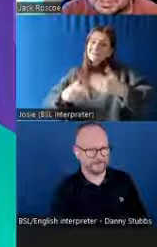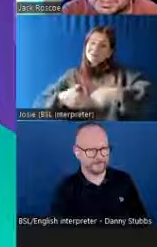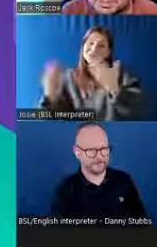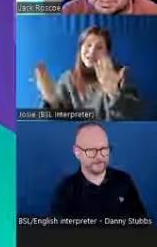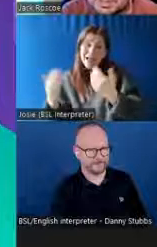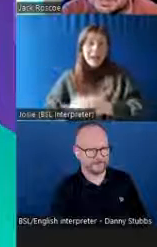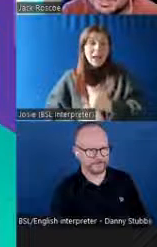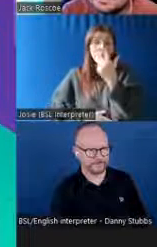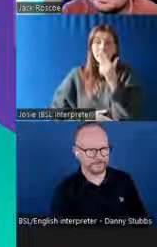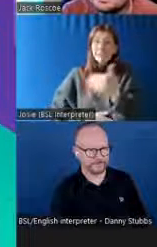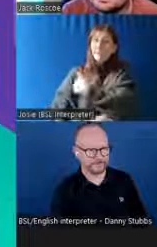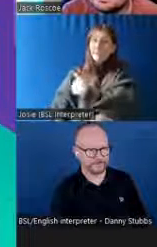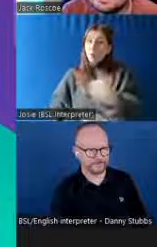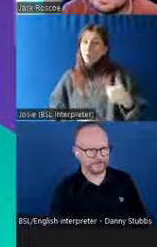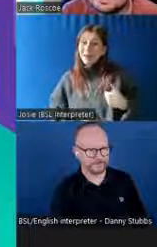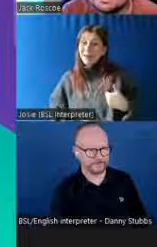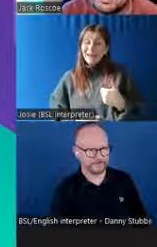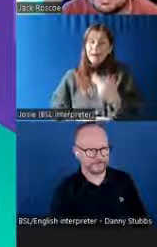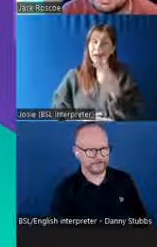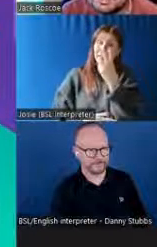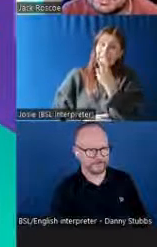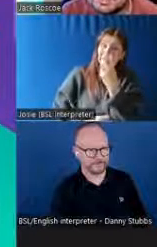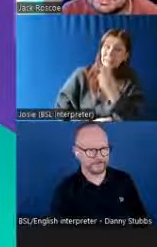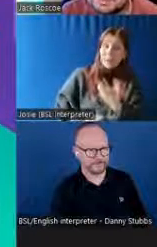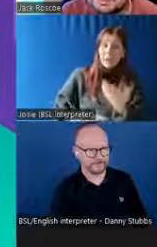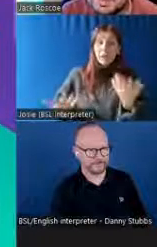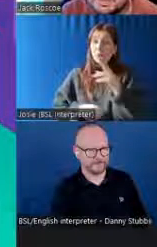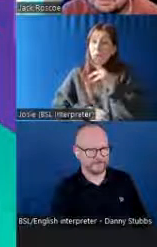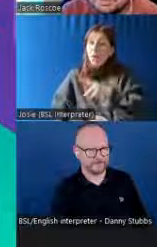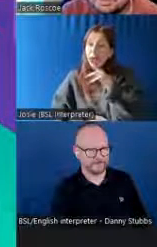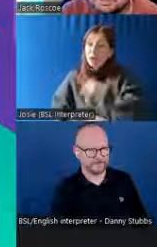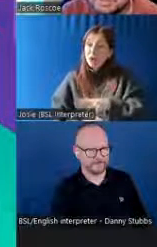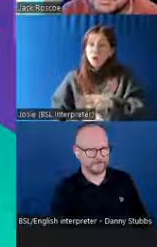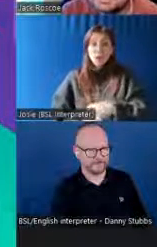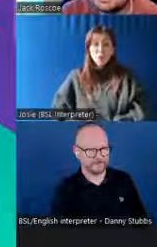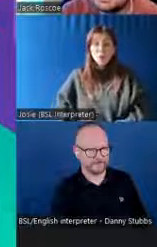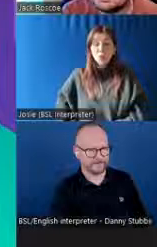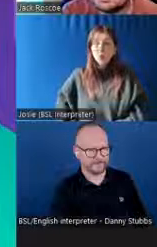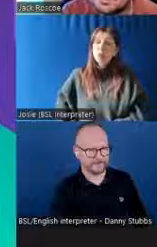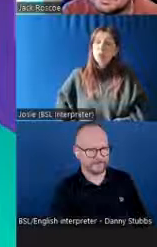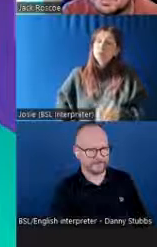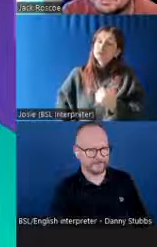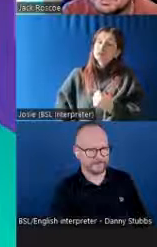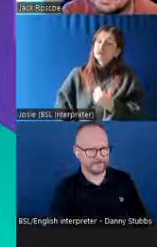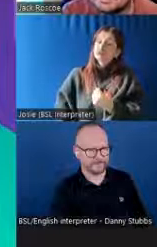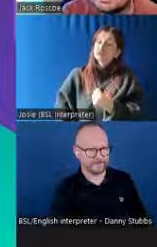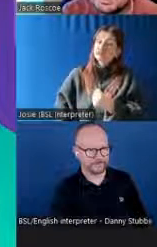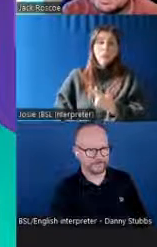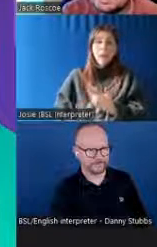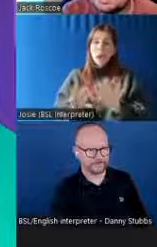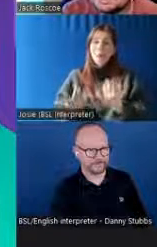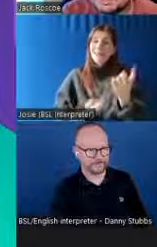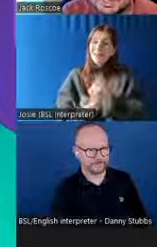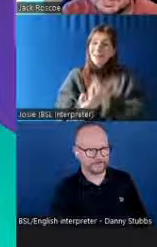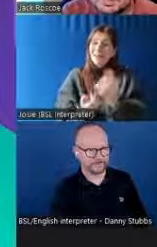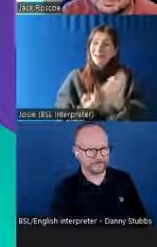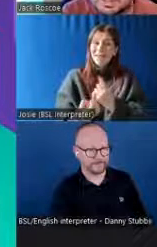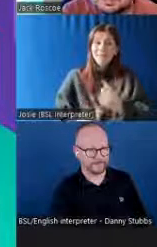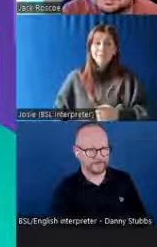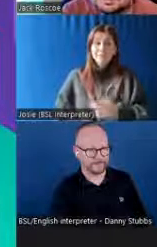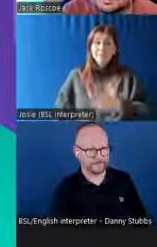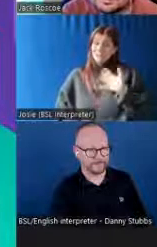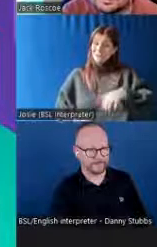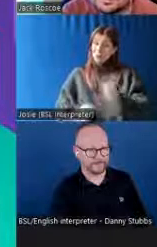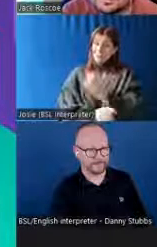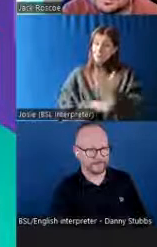counting sessions spread in a pattern across a few different days. But make sure you also capture enough data during weekends as